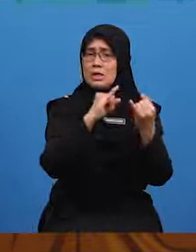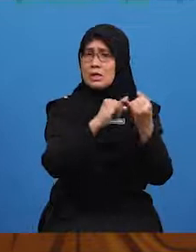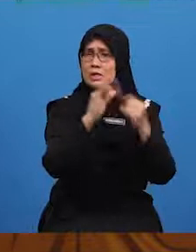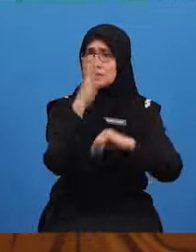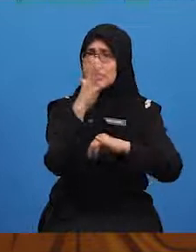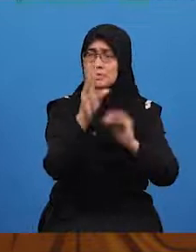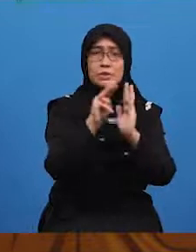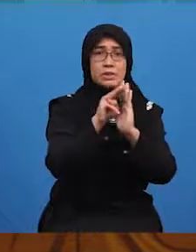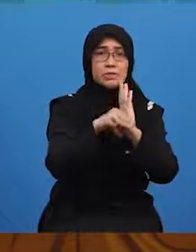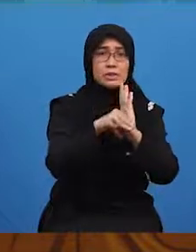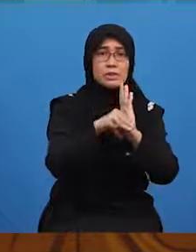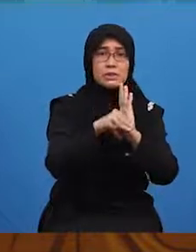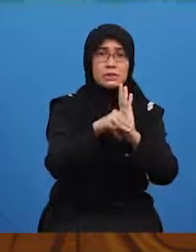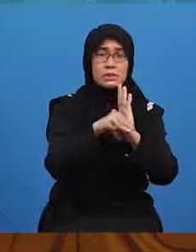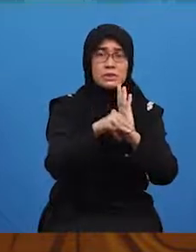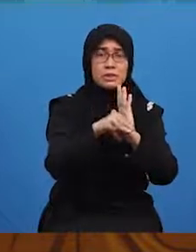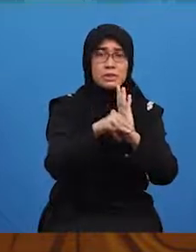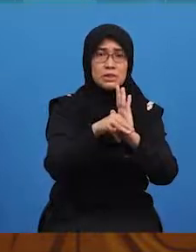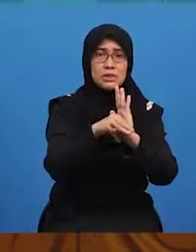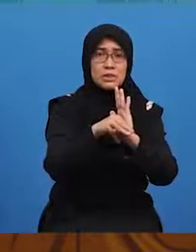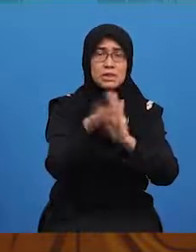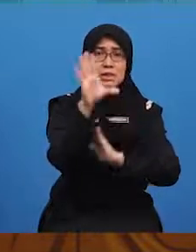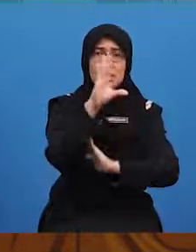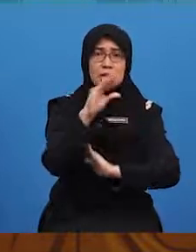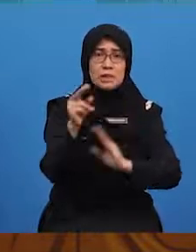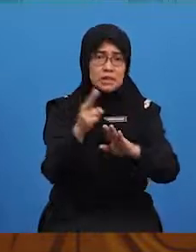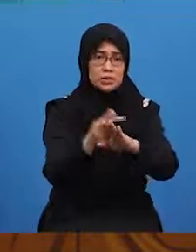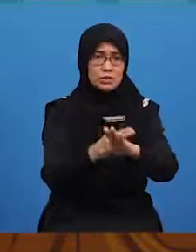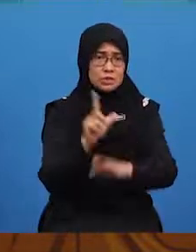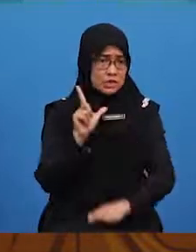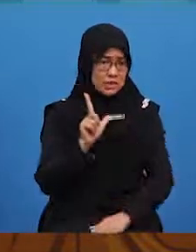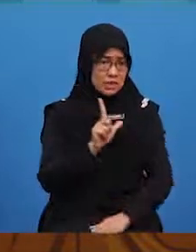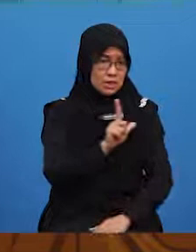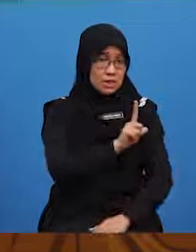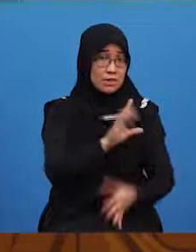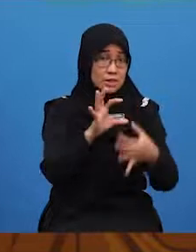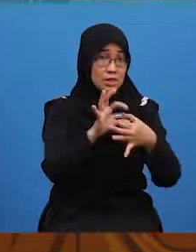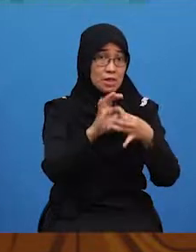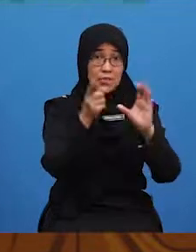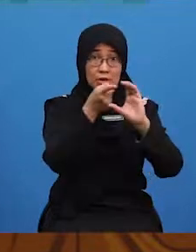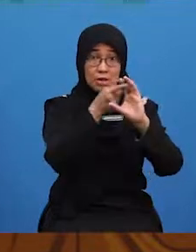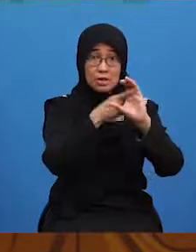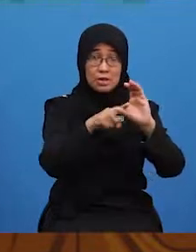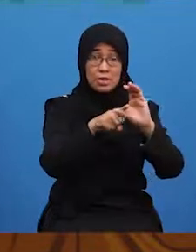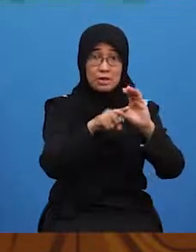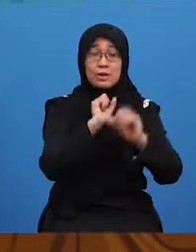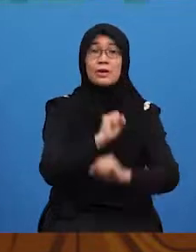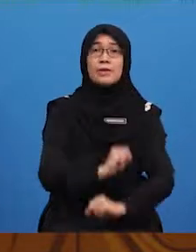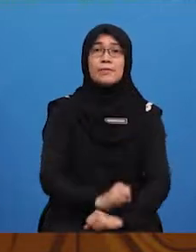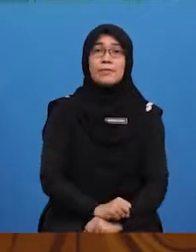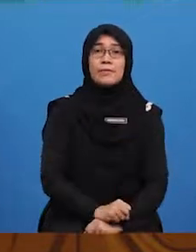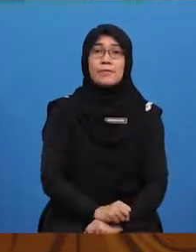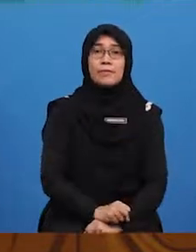minutes and we are using the left hand side of the clock. Same thing, don't